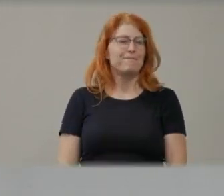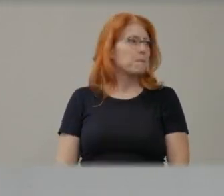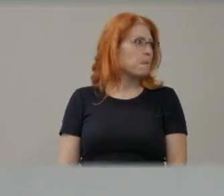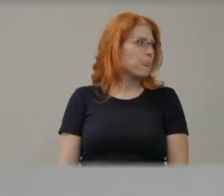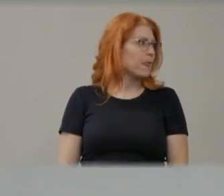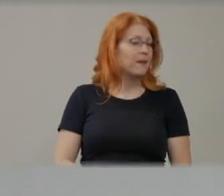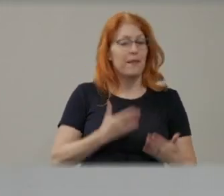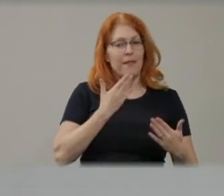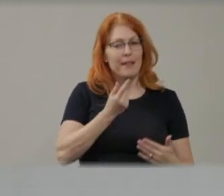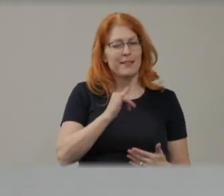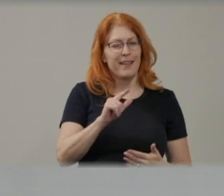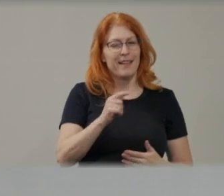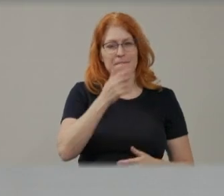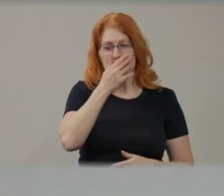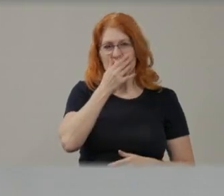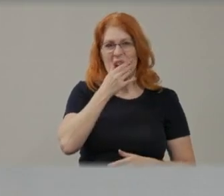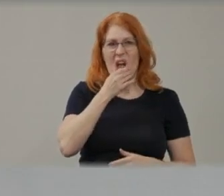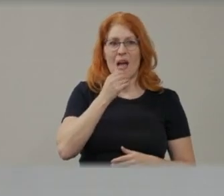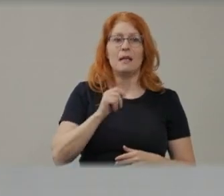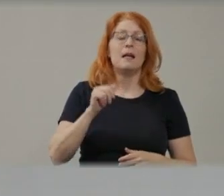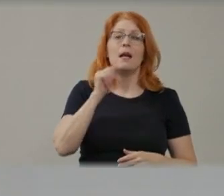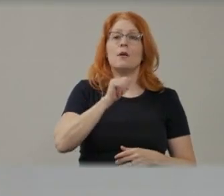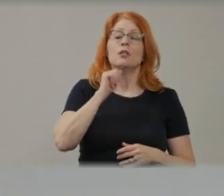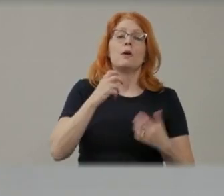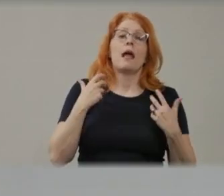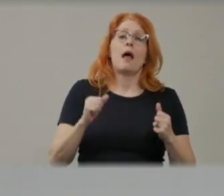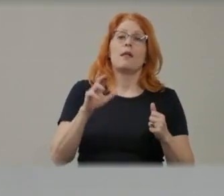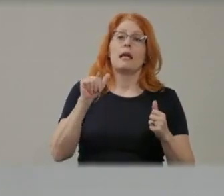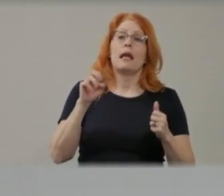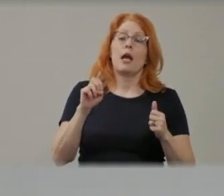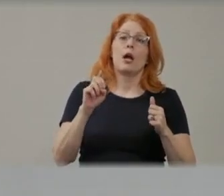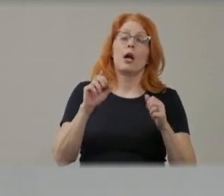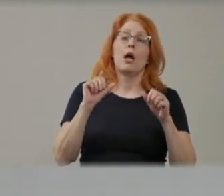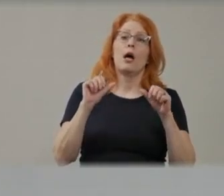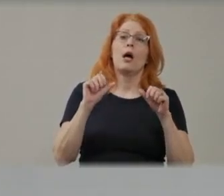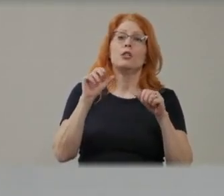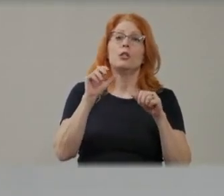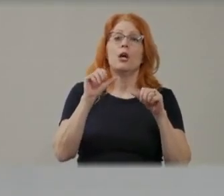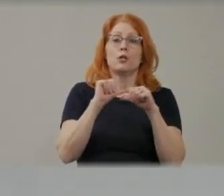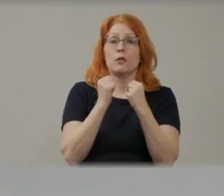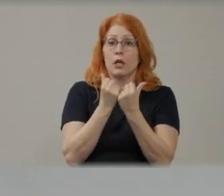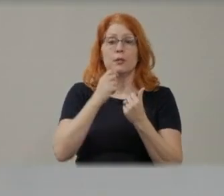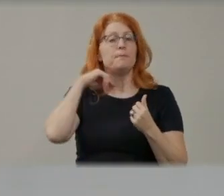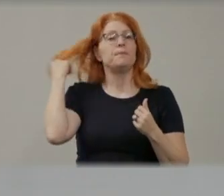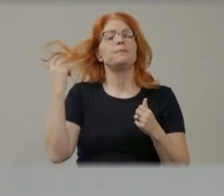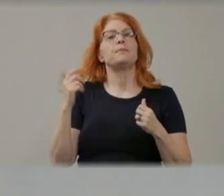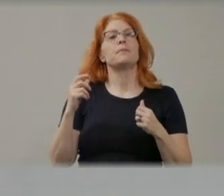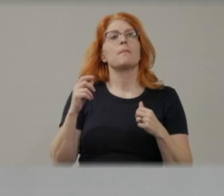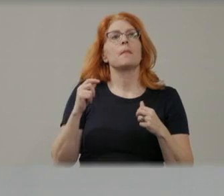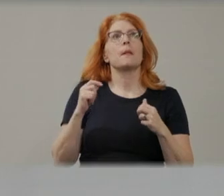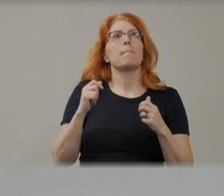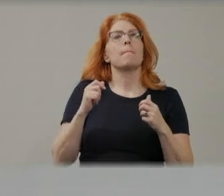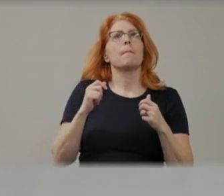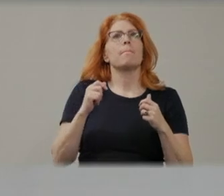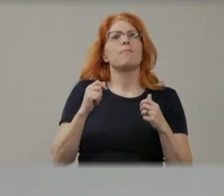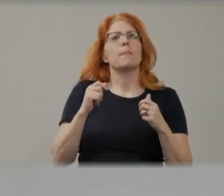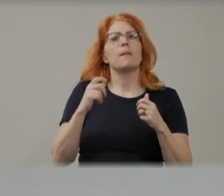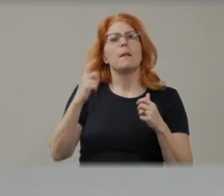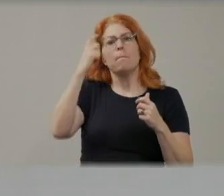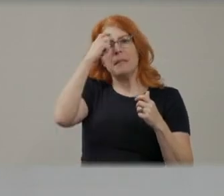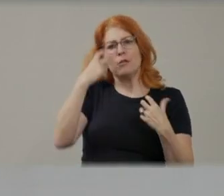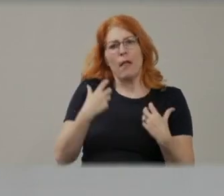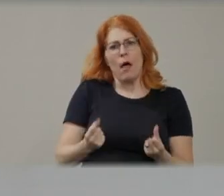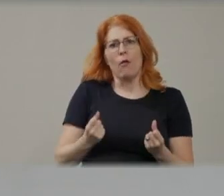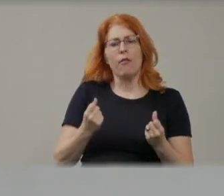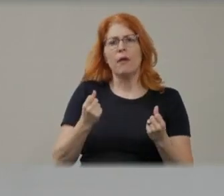thanks, Gil. The Arizona Healthcare Association, mental health. I imagine that it's like every